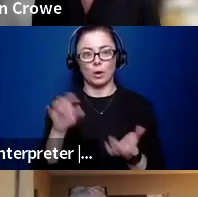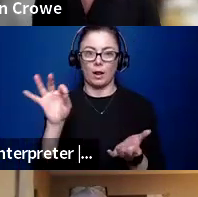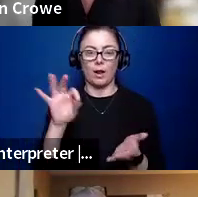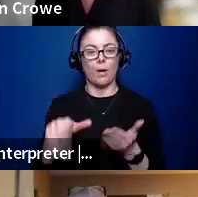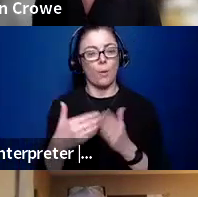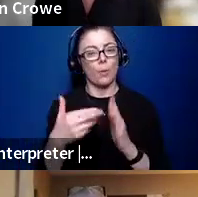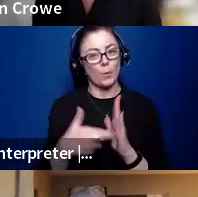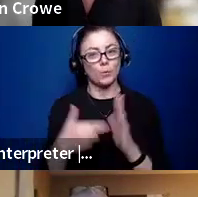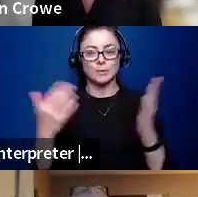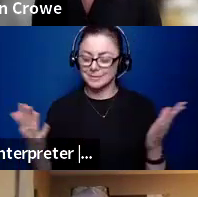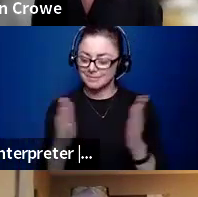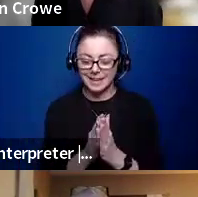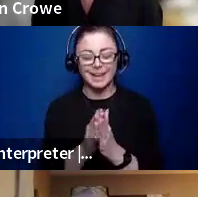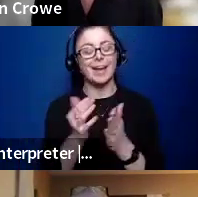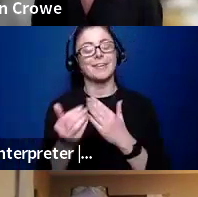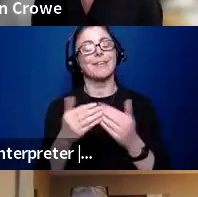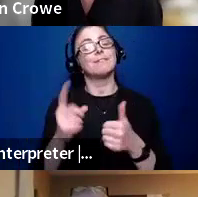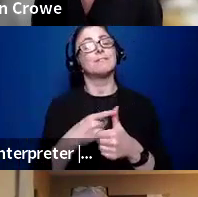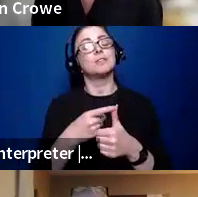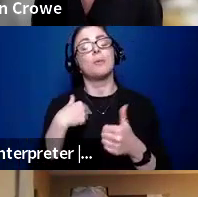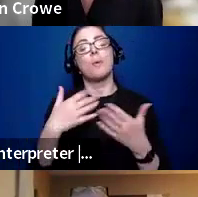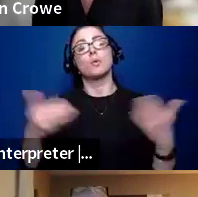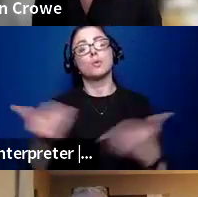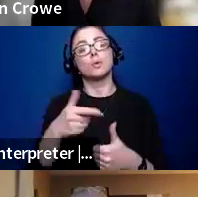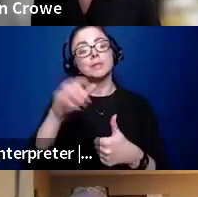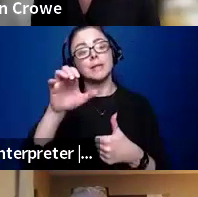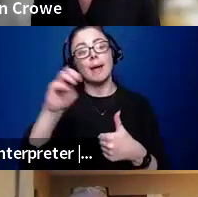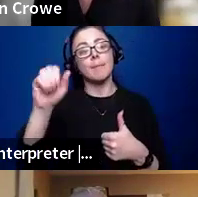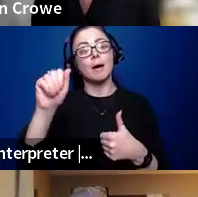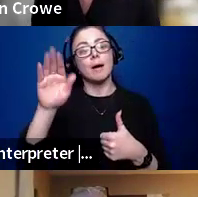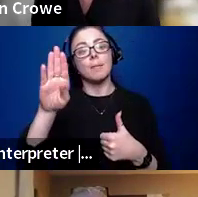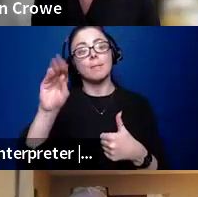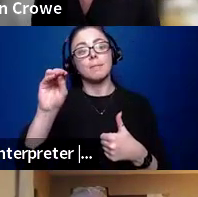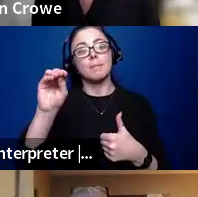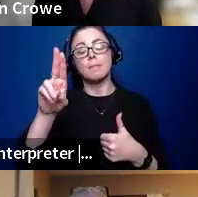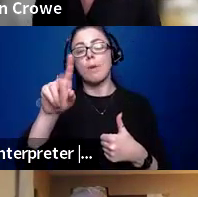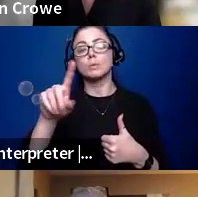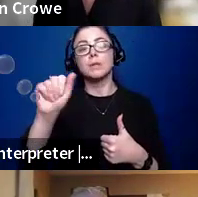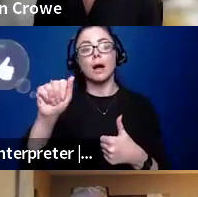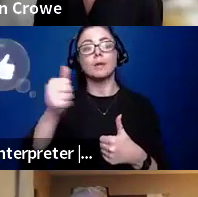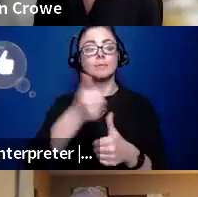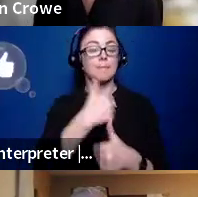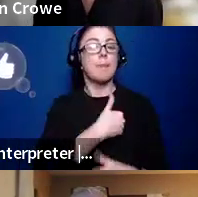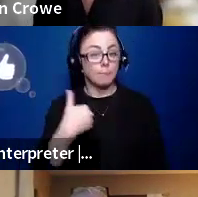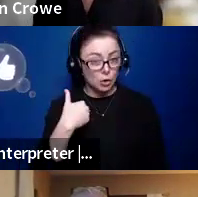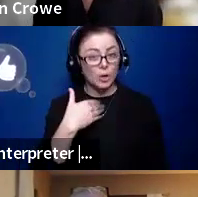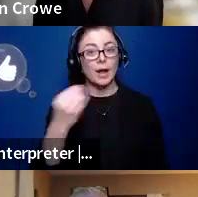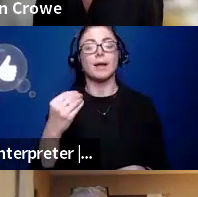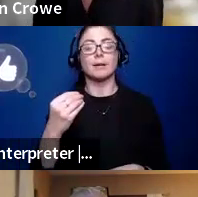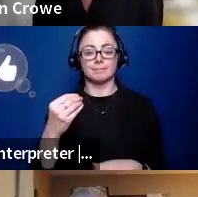introduce first Emma Boza from Hawarden, who is also a member of our DD Council and who is an